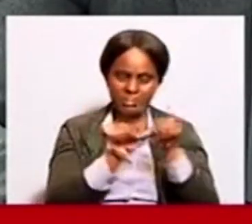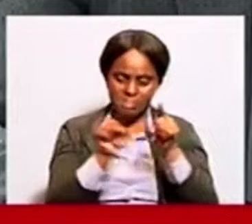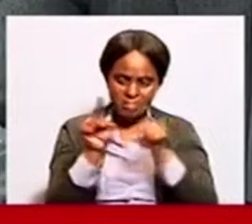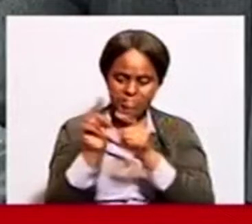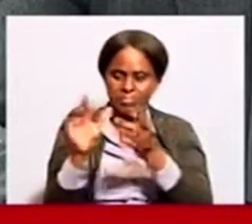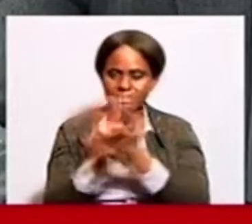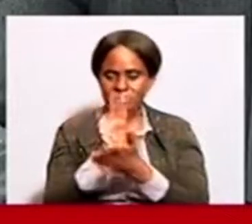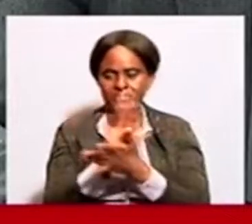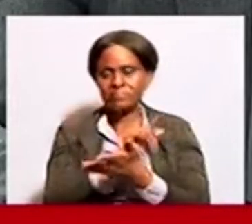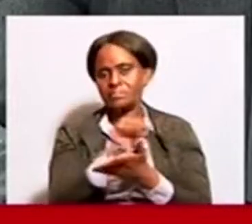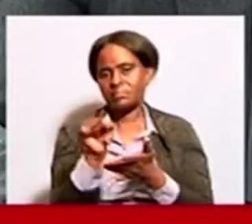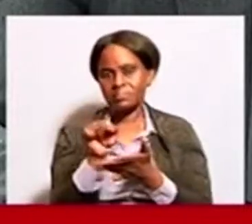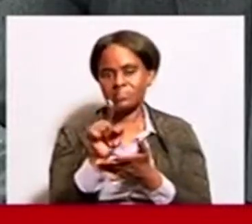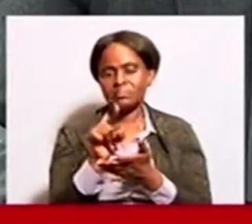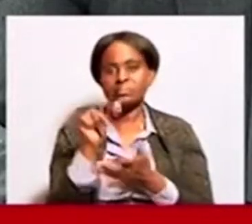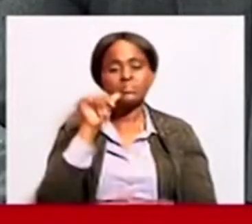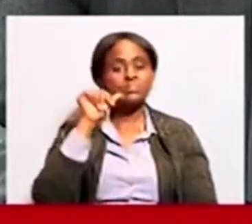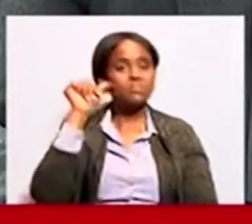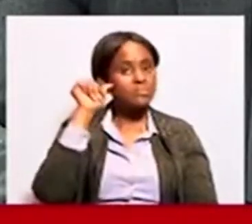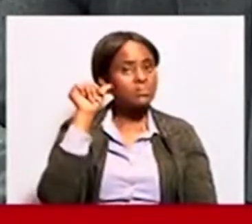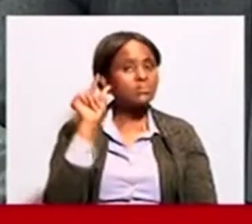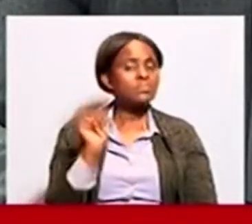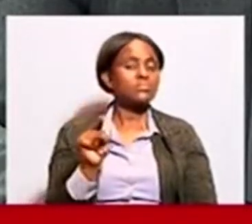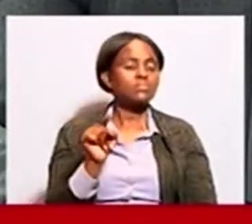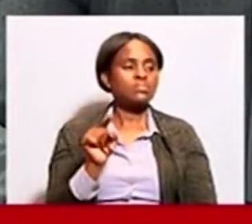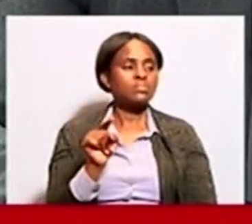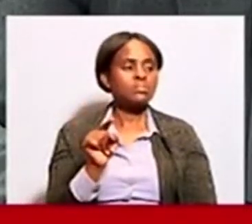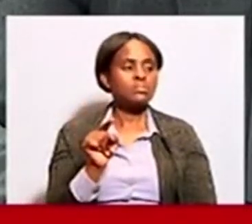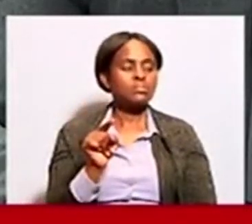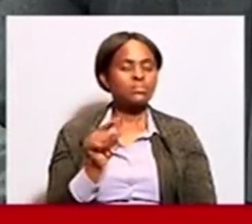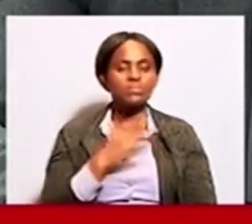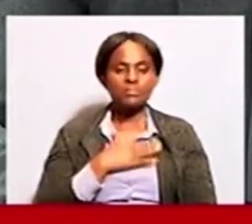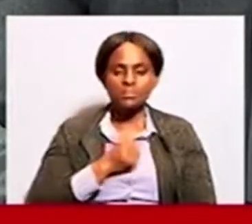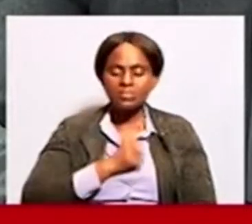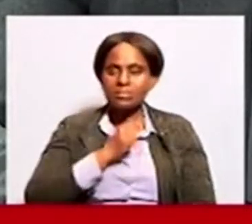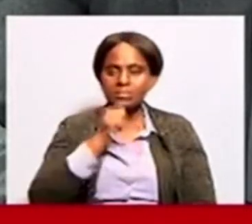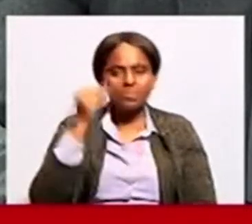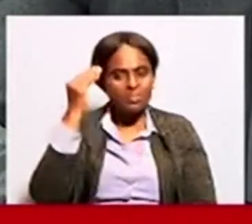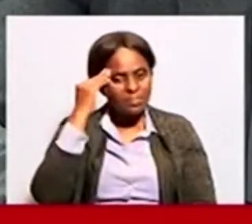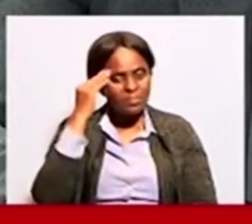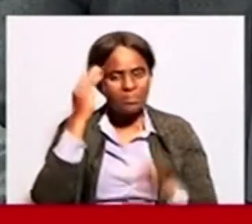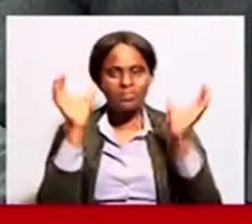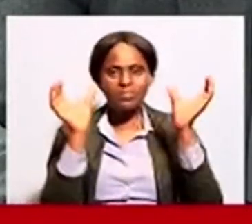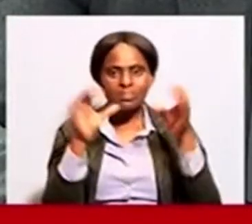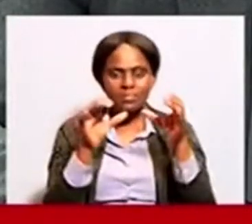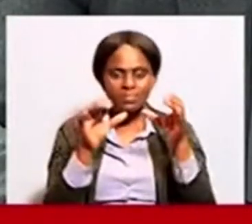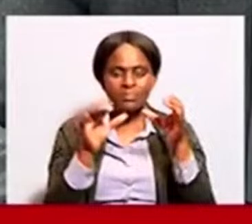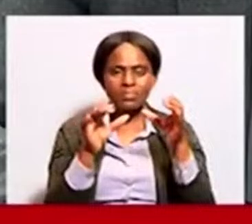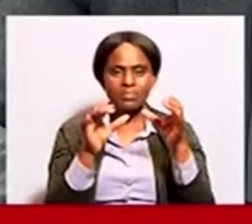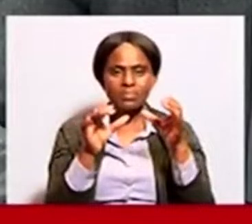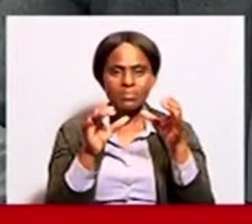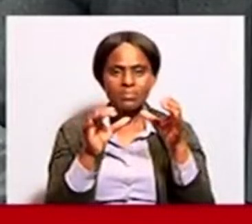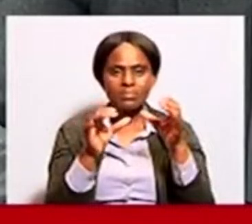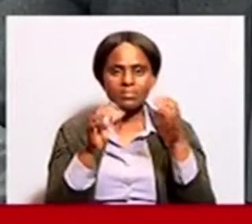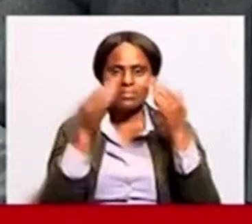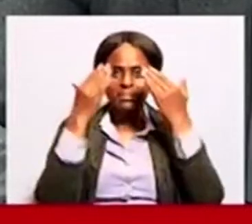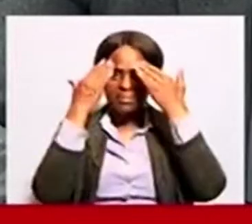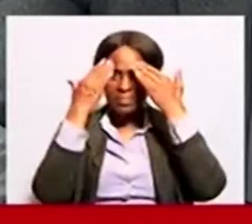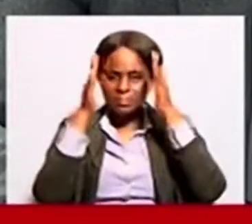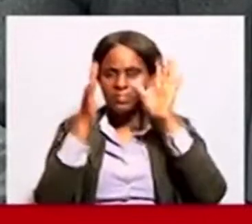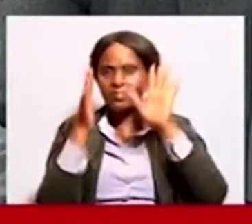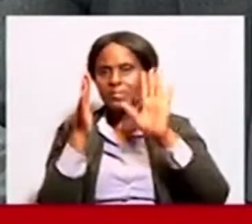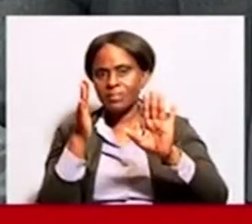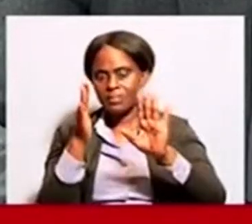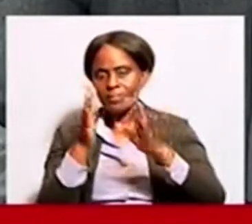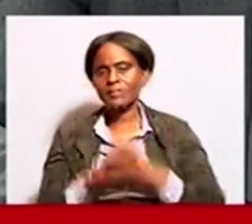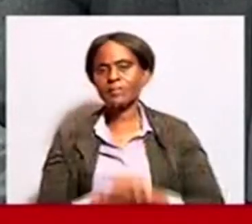document yesterday. I don't know whether the committee became aware of that.